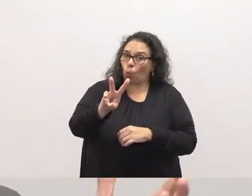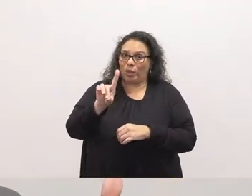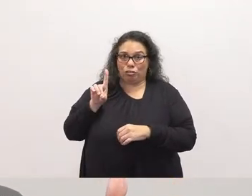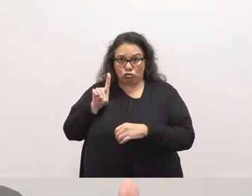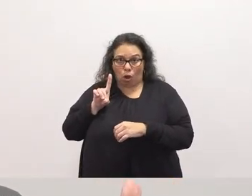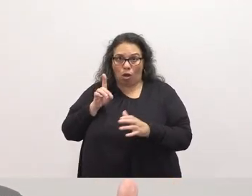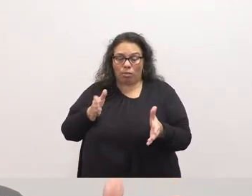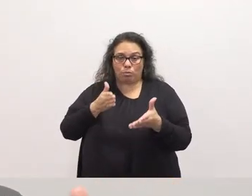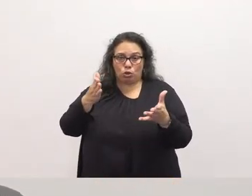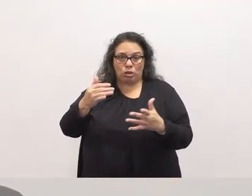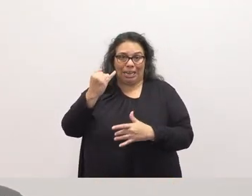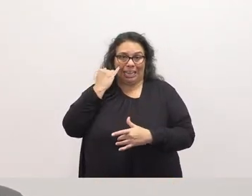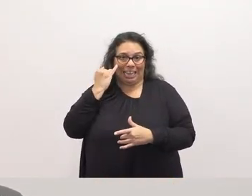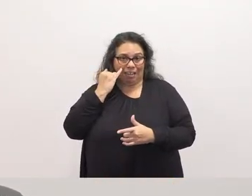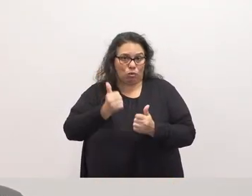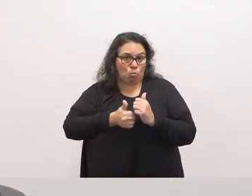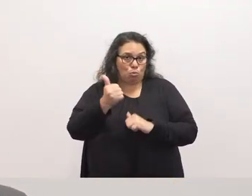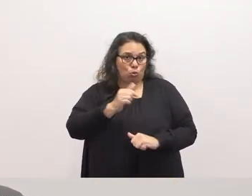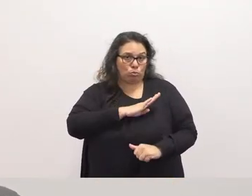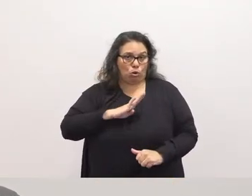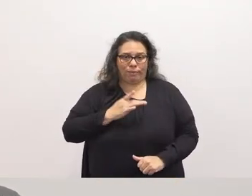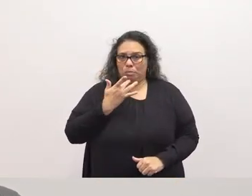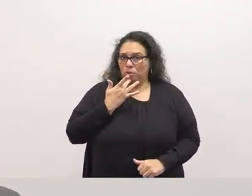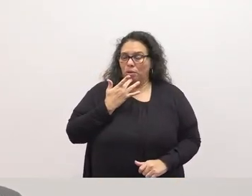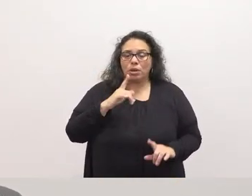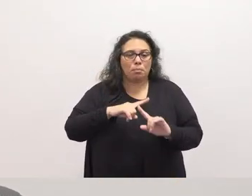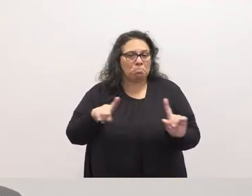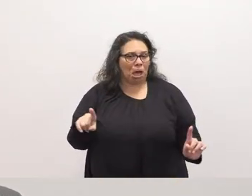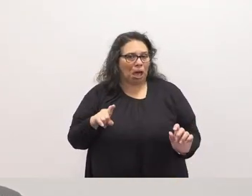if the majority of the board wants to do that.